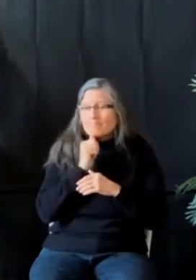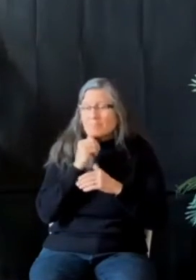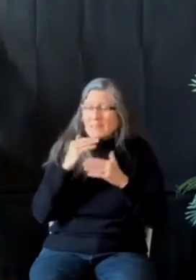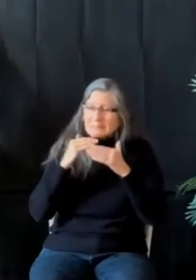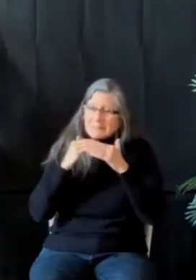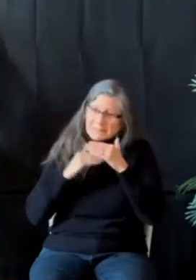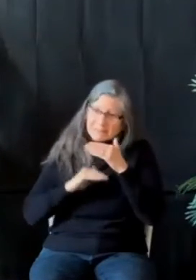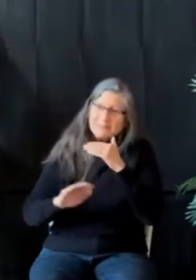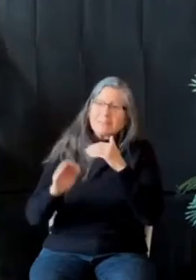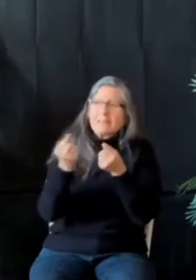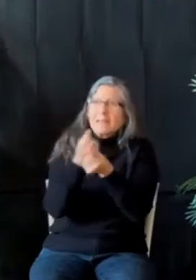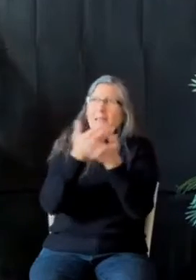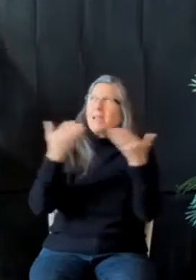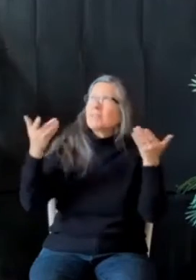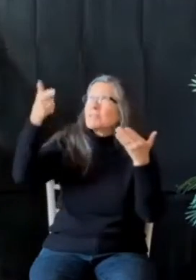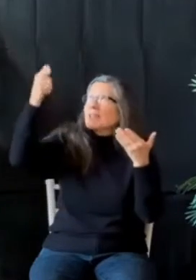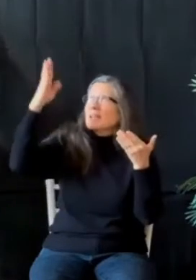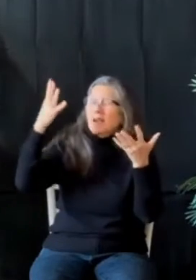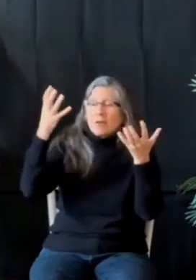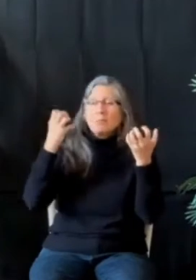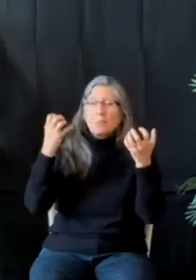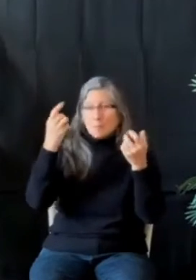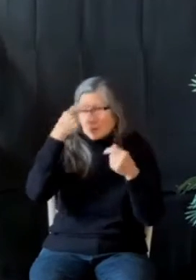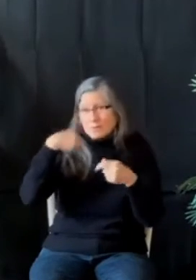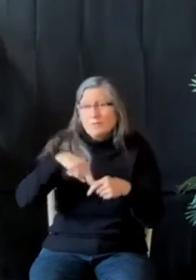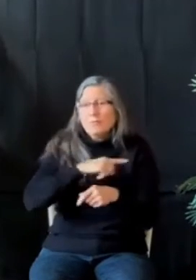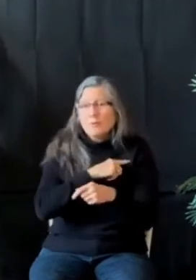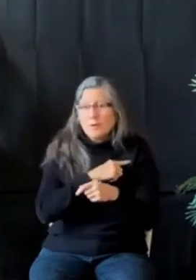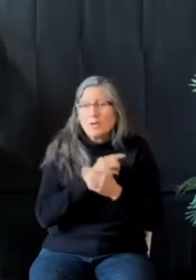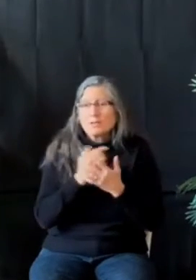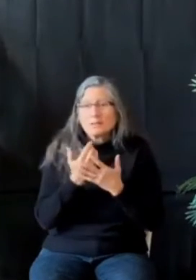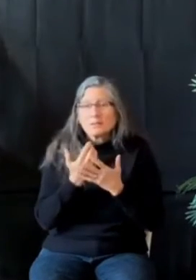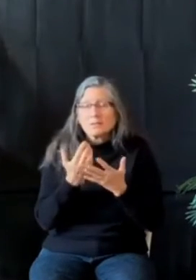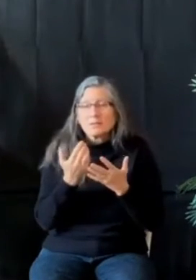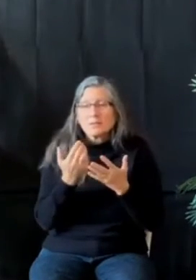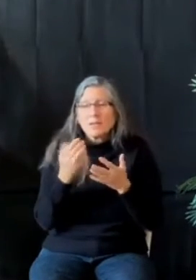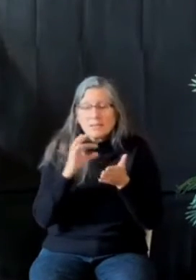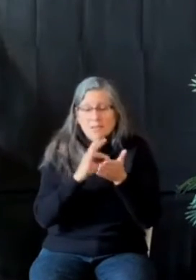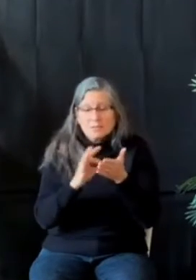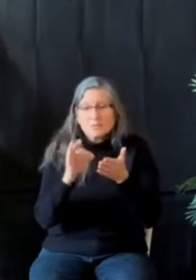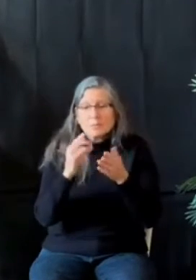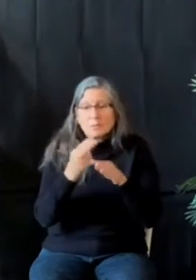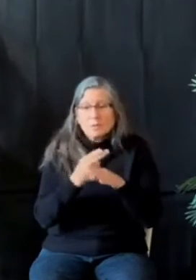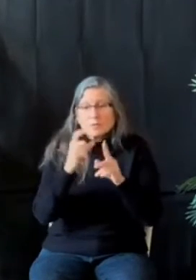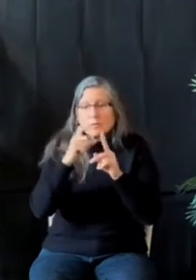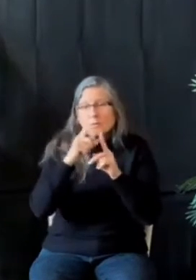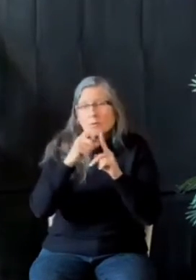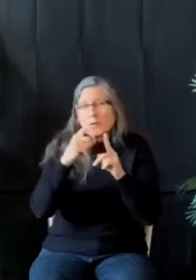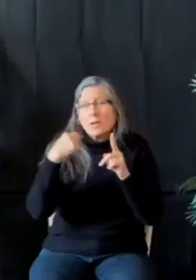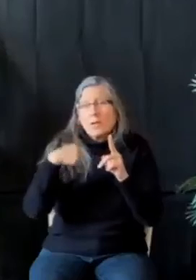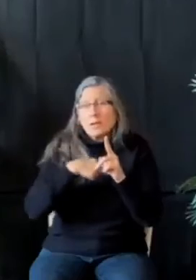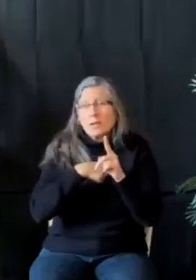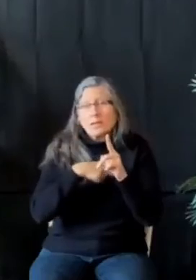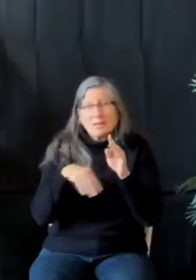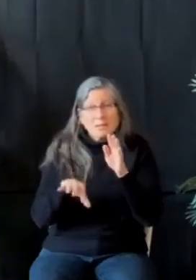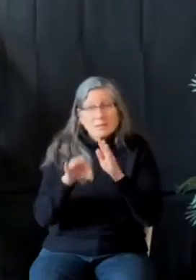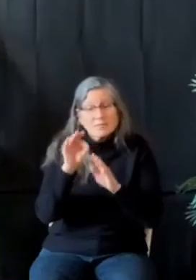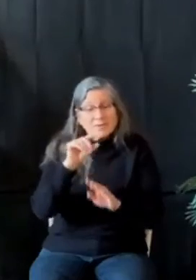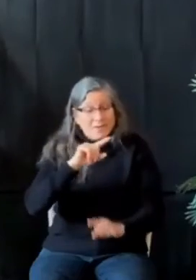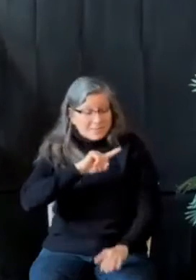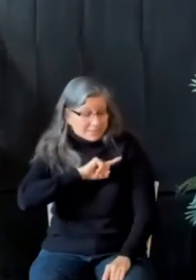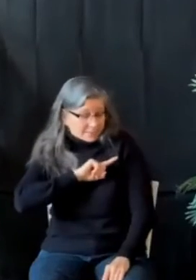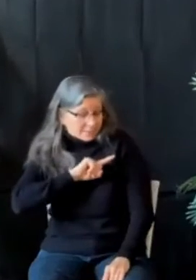of everything that God intended for us. And then the scripture uses the term that we would find to be